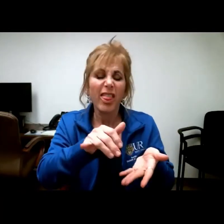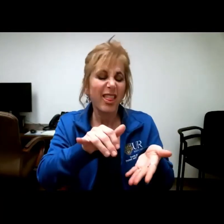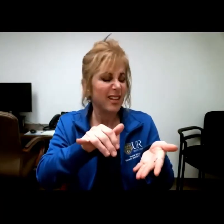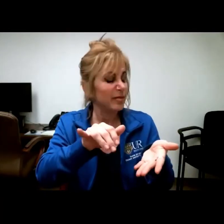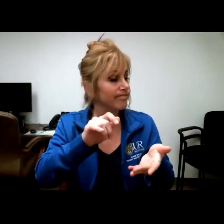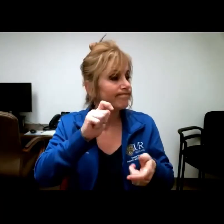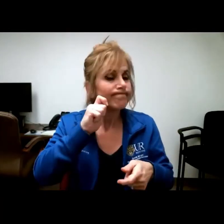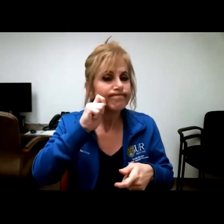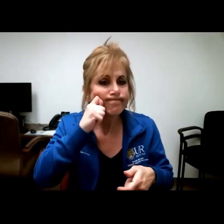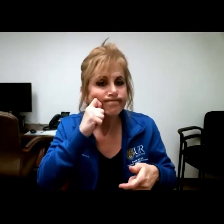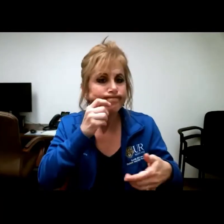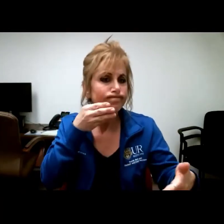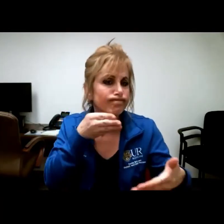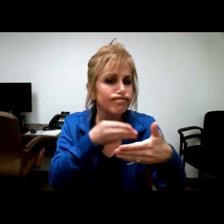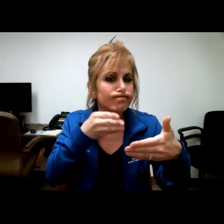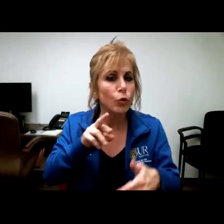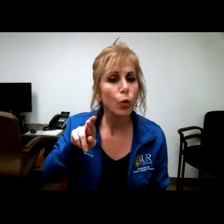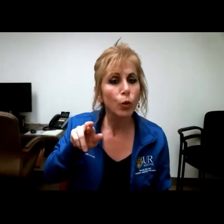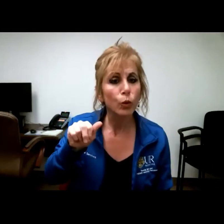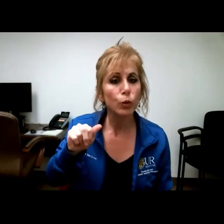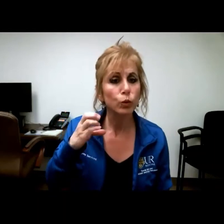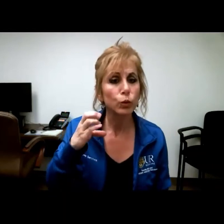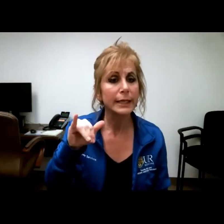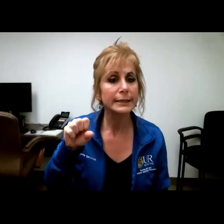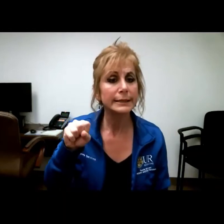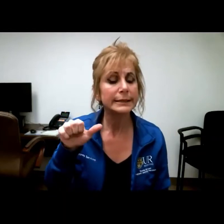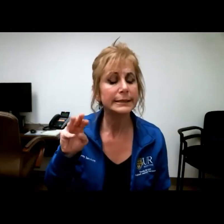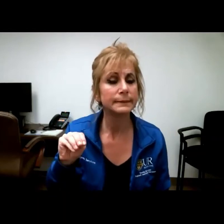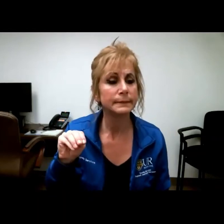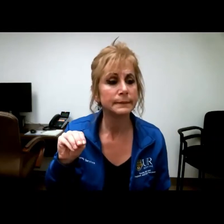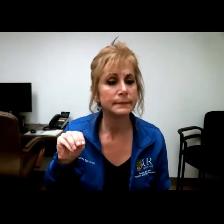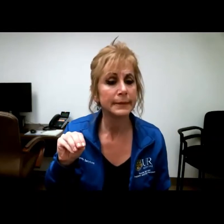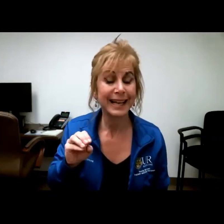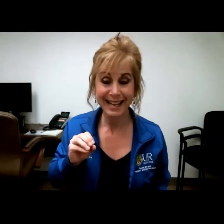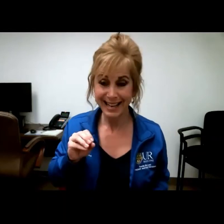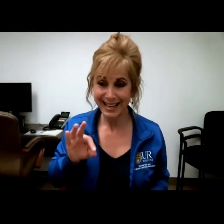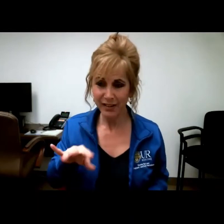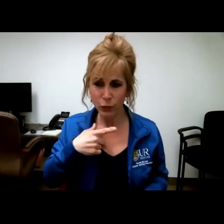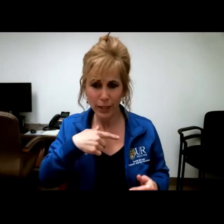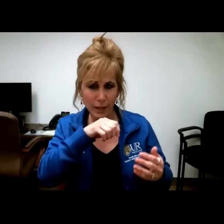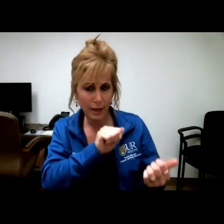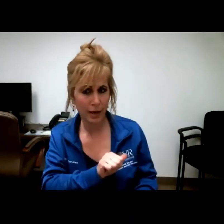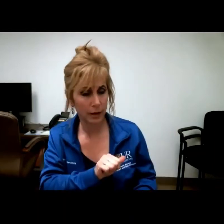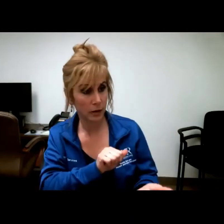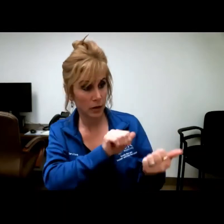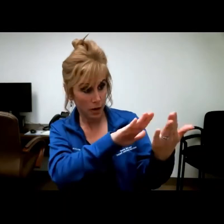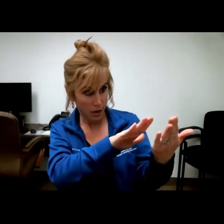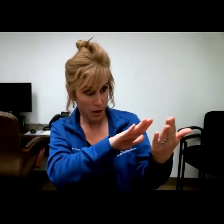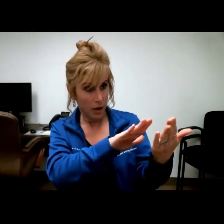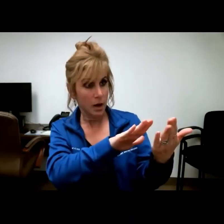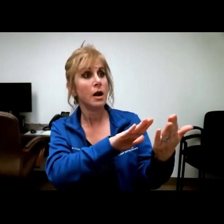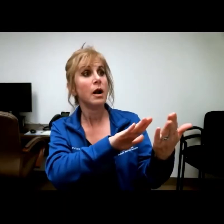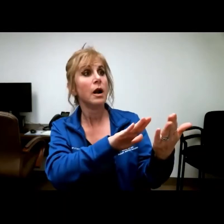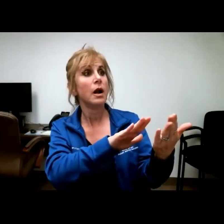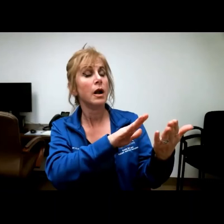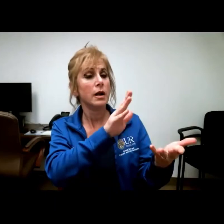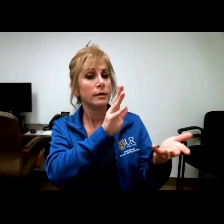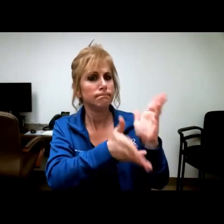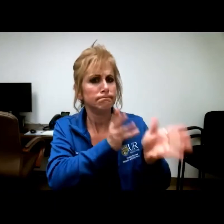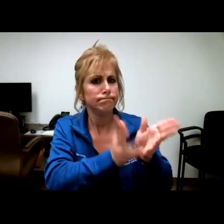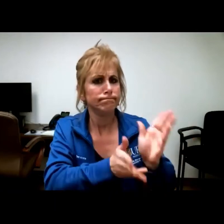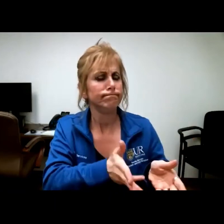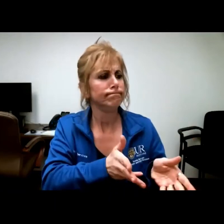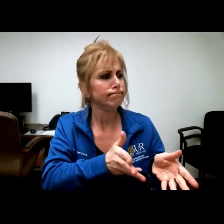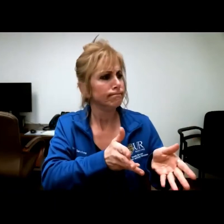racism. We have to attack systemic and structural racism because racism leads